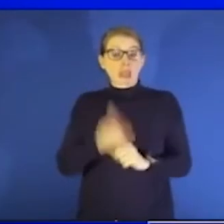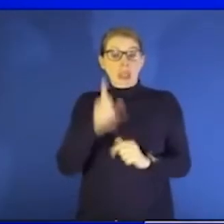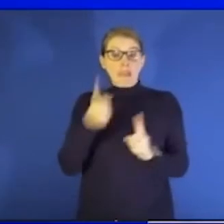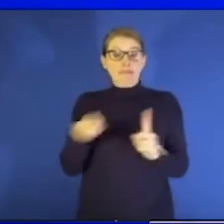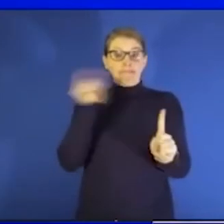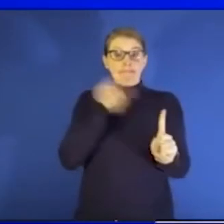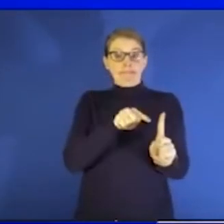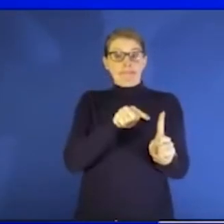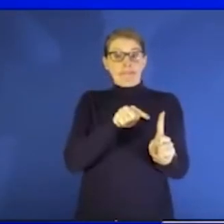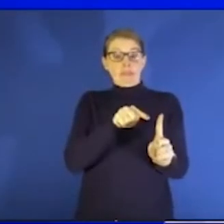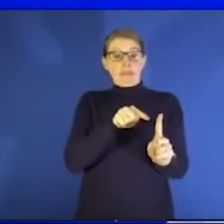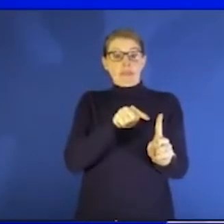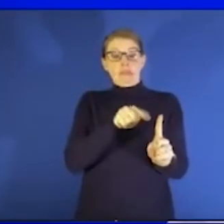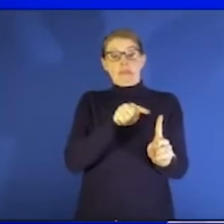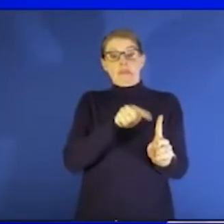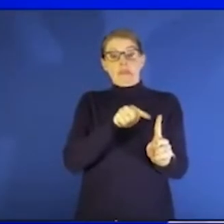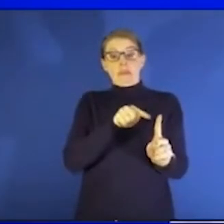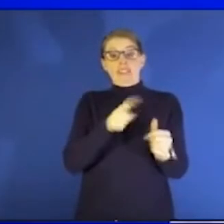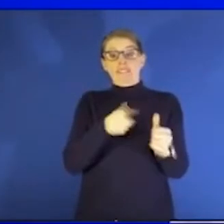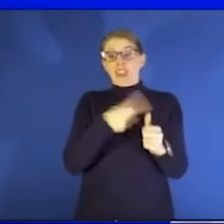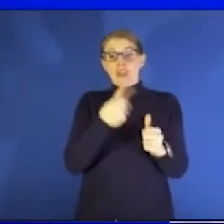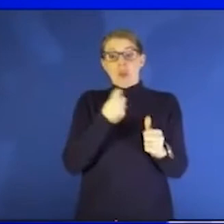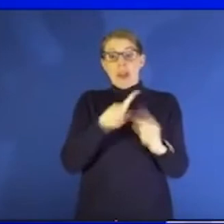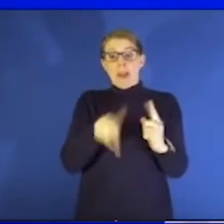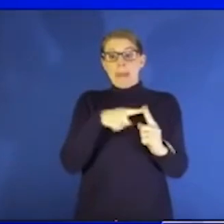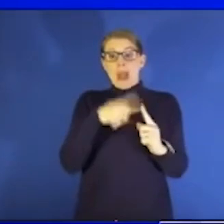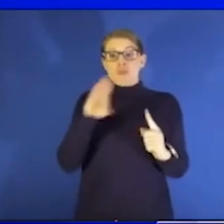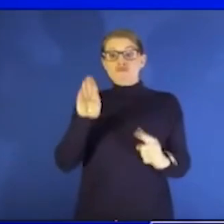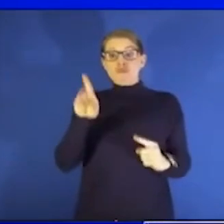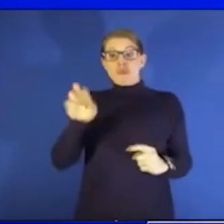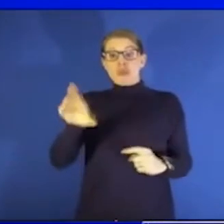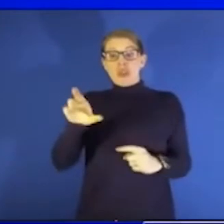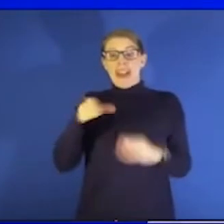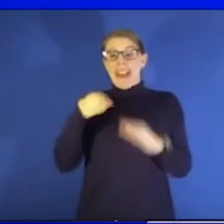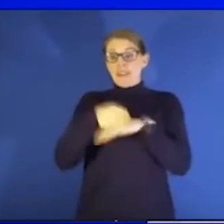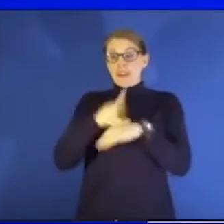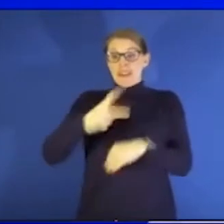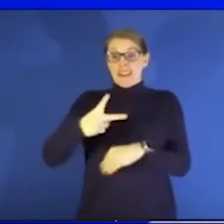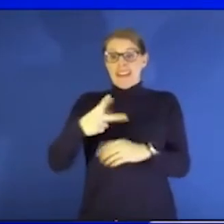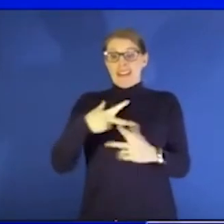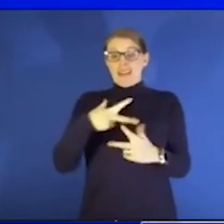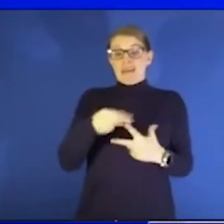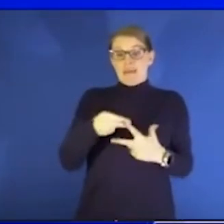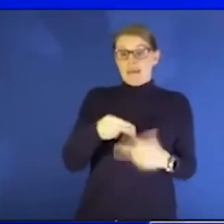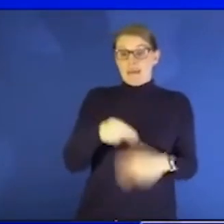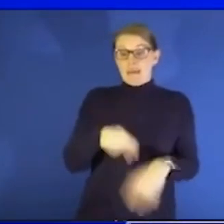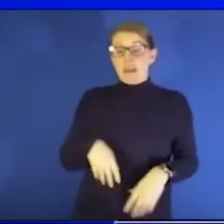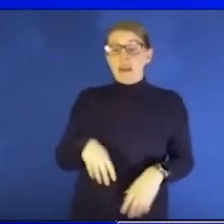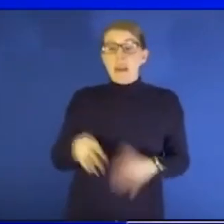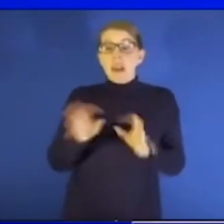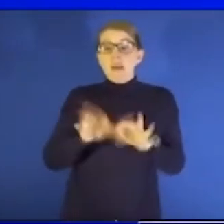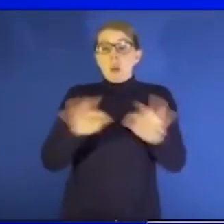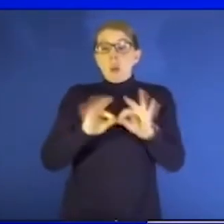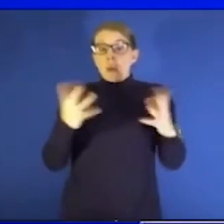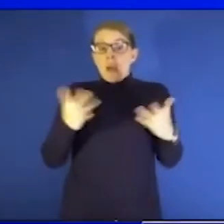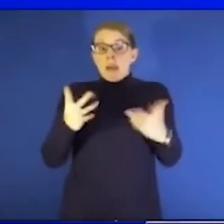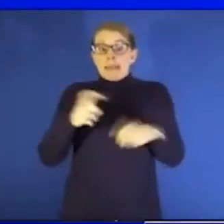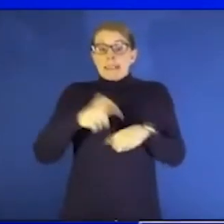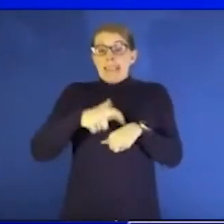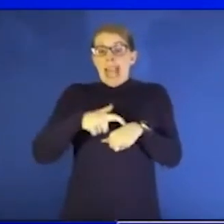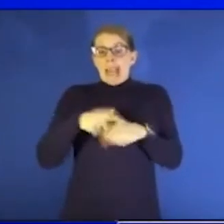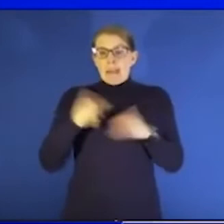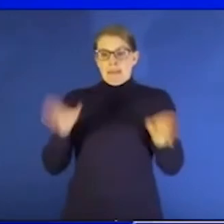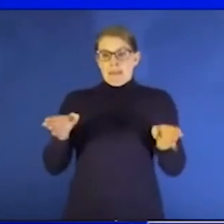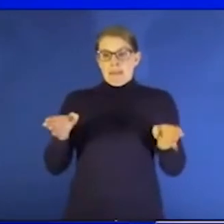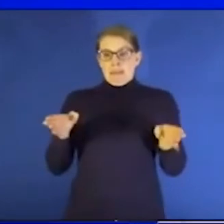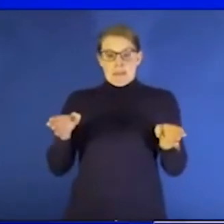to that first question about the booster after that second dose. And really what's important here is that time frame from that